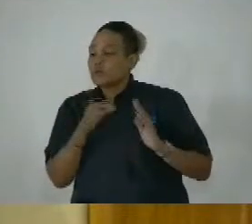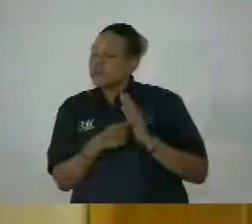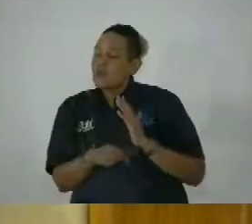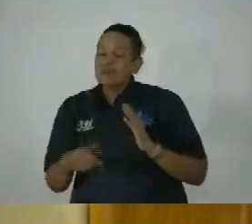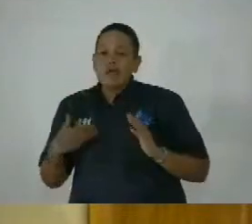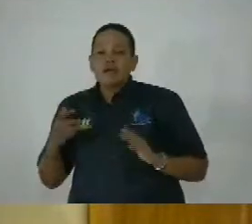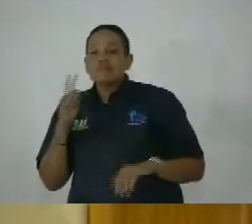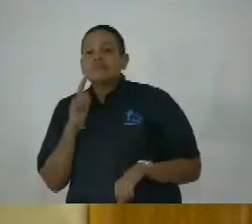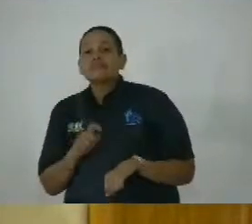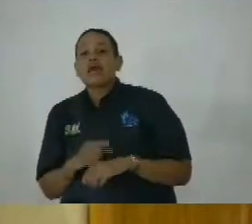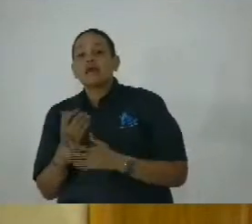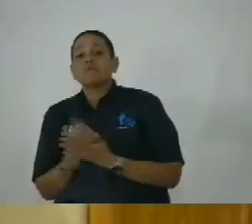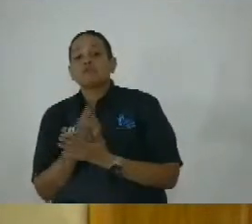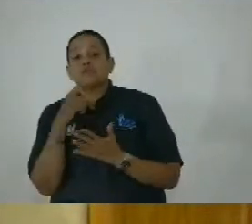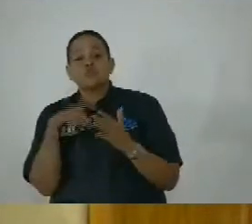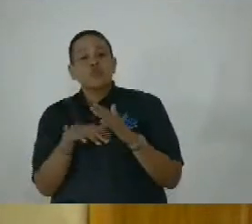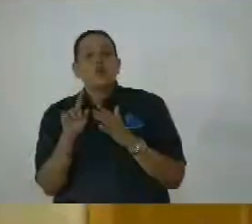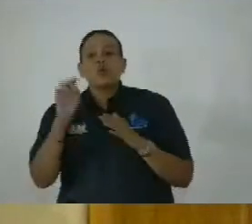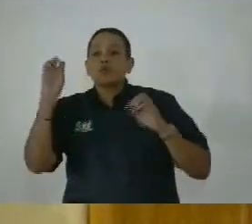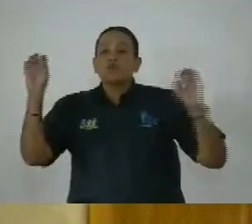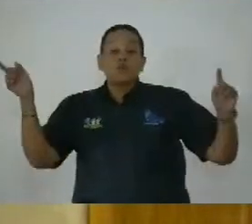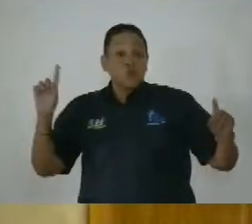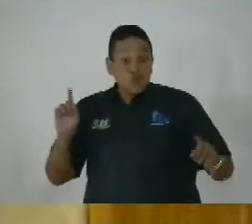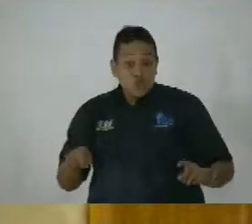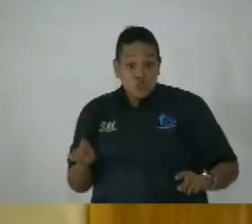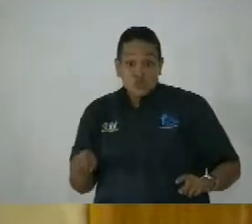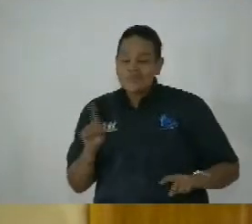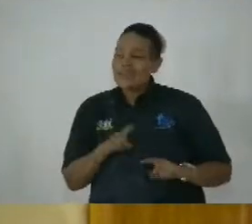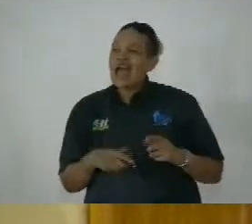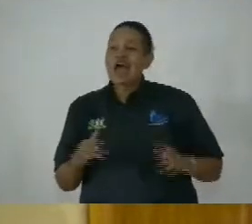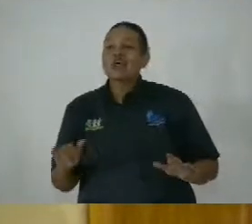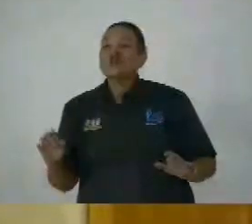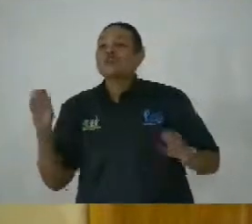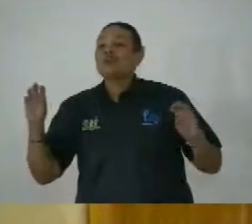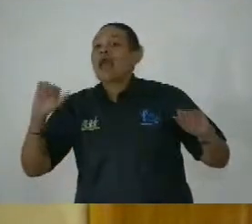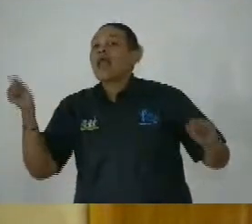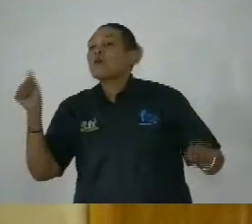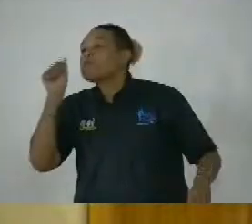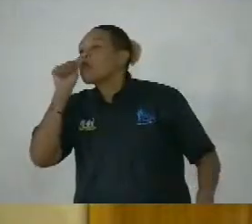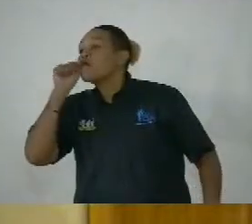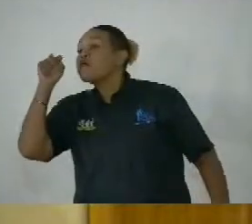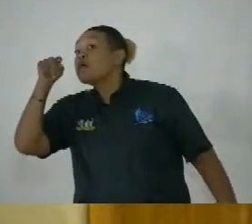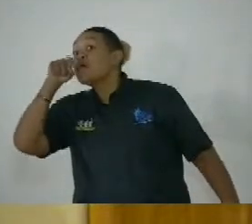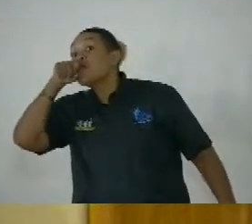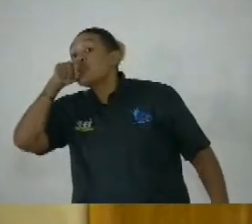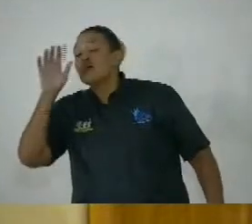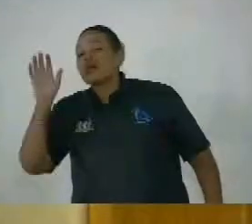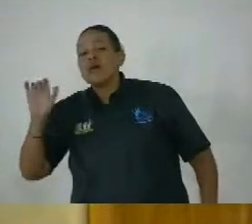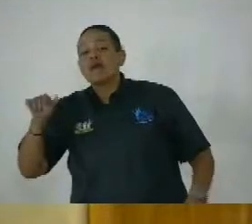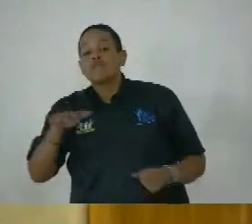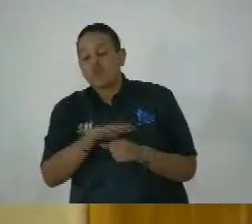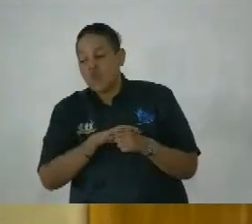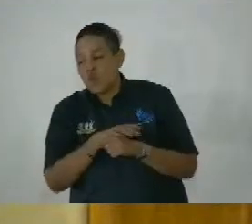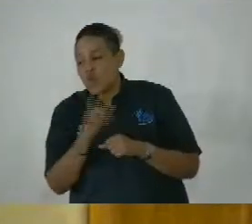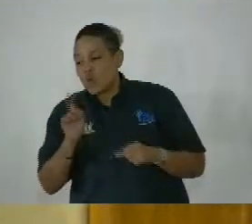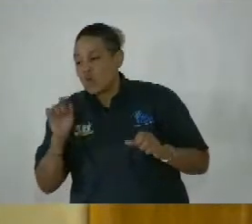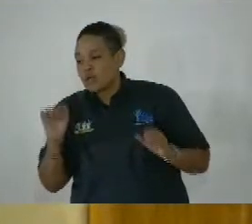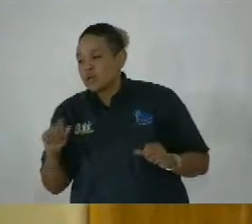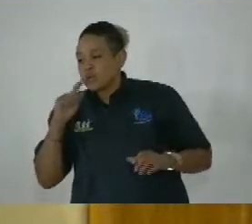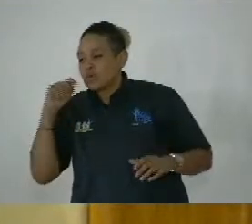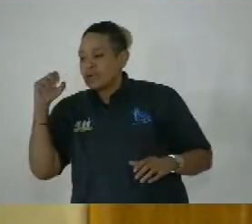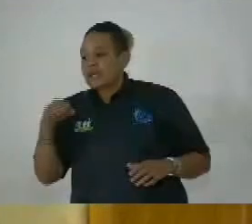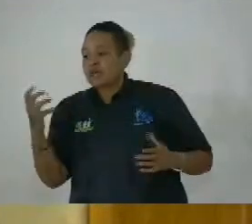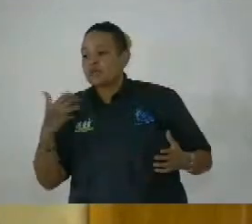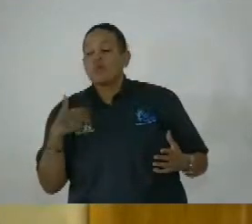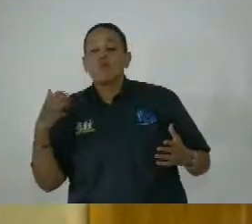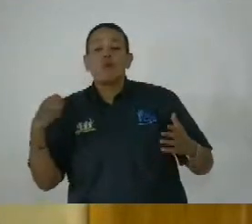have taken time to study where they should be located, because they cannot be allowed to invade anybody's privacy. And they also have to have a location where they will catch what we